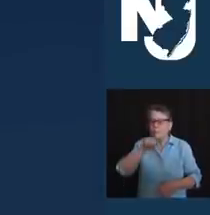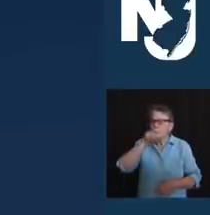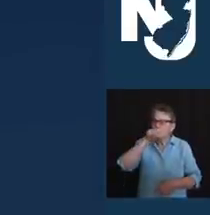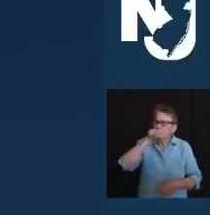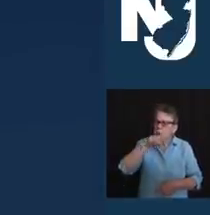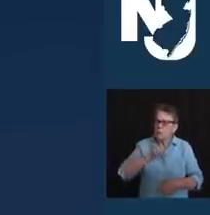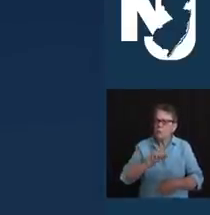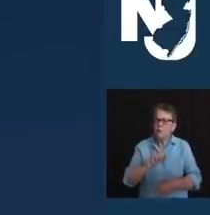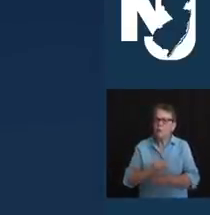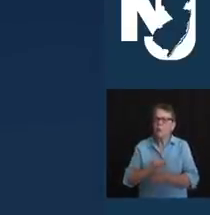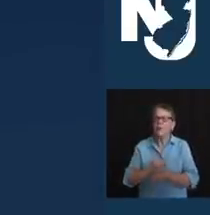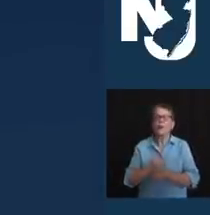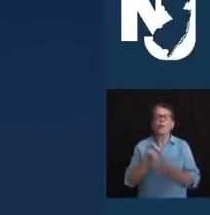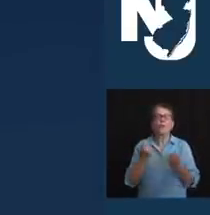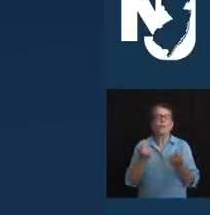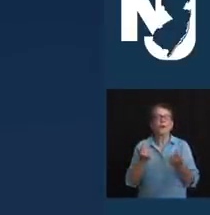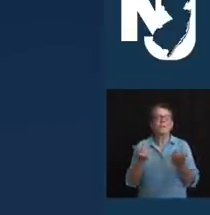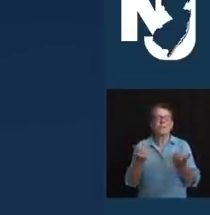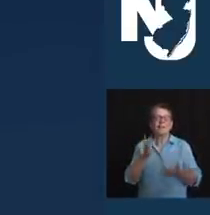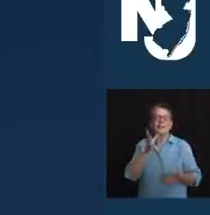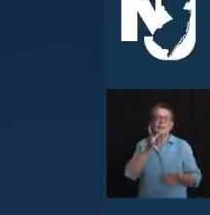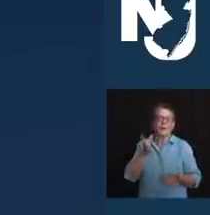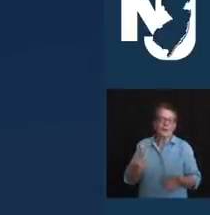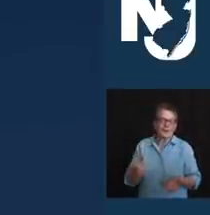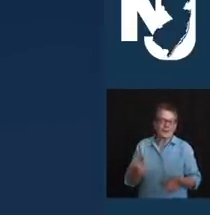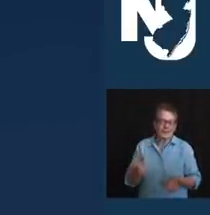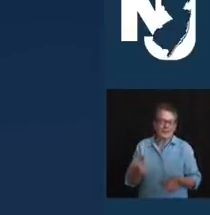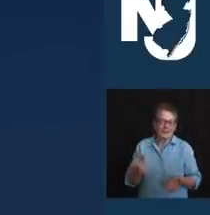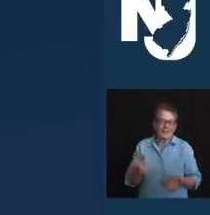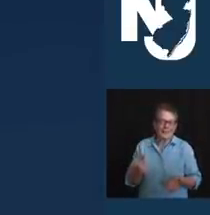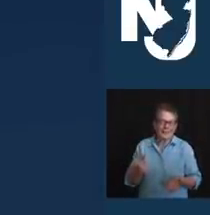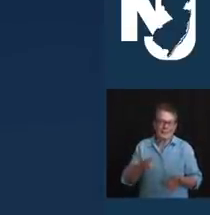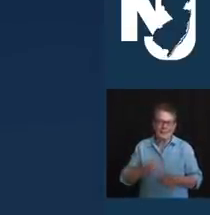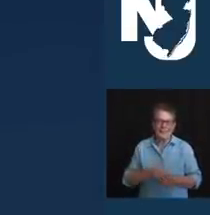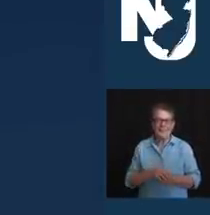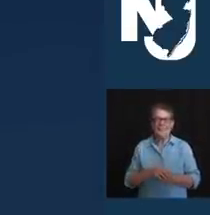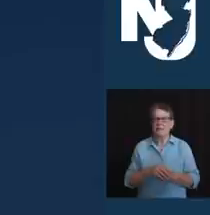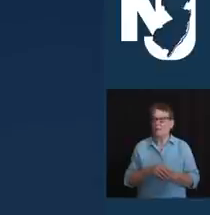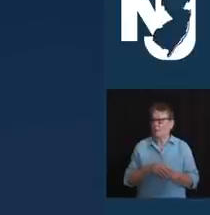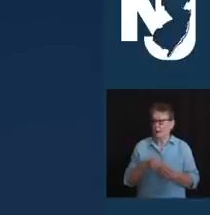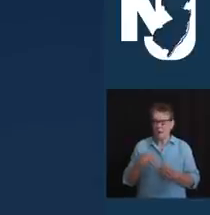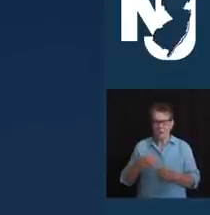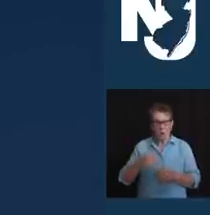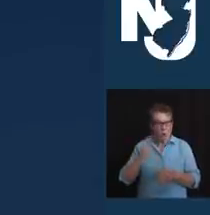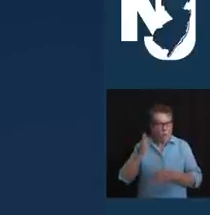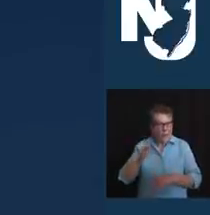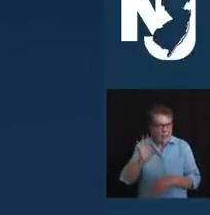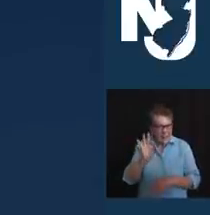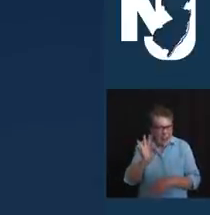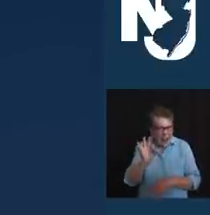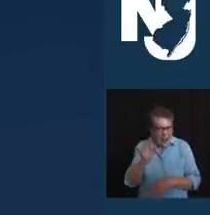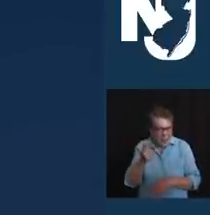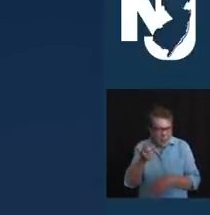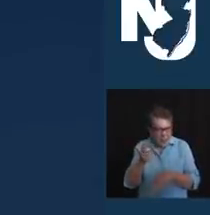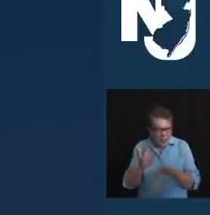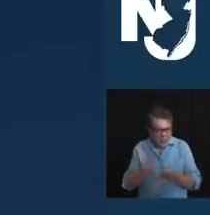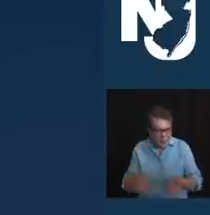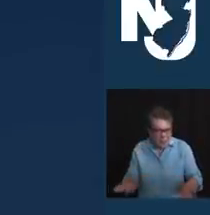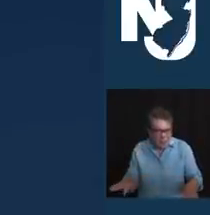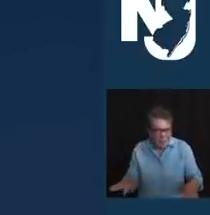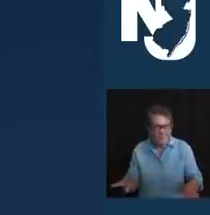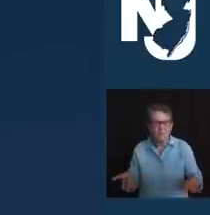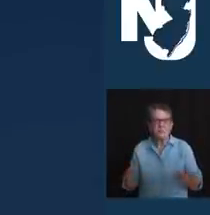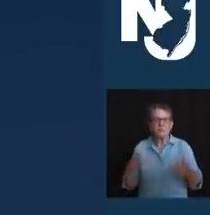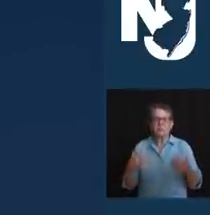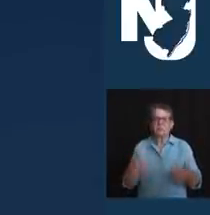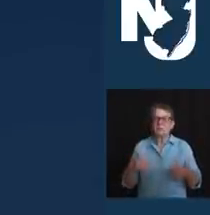9 grandchildren: Brandon, Avery, Tristan, Emily, Jack, Isabella, Sabrina, Gabriella, and Francesca. In